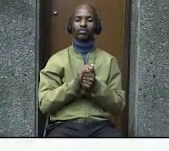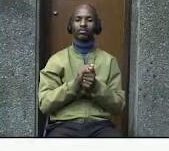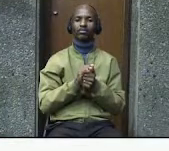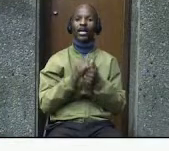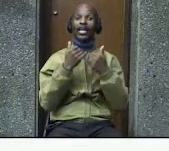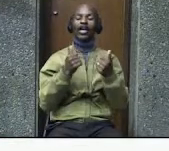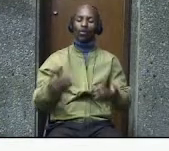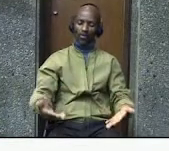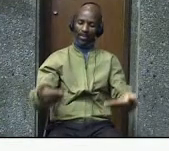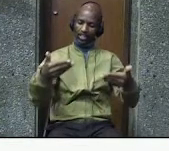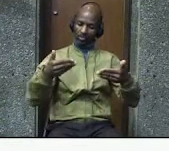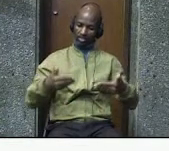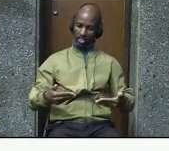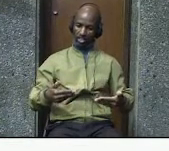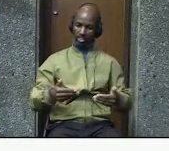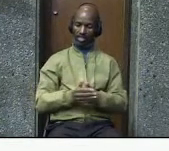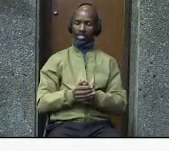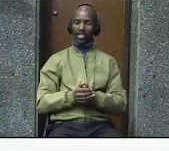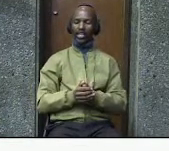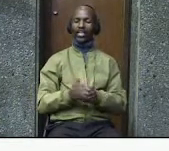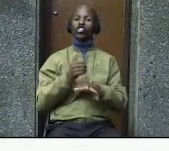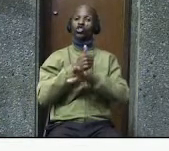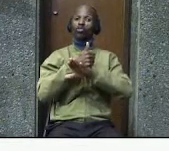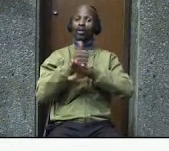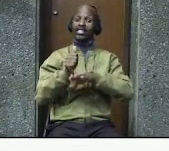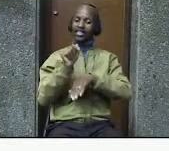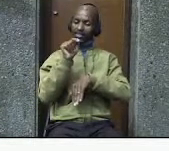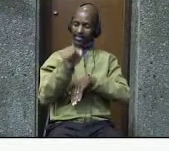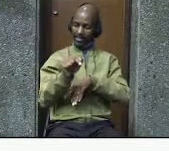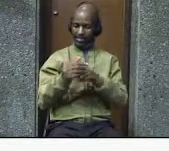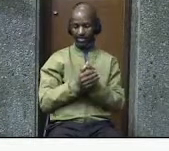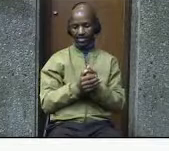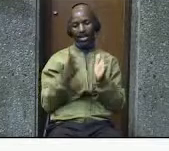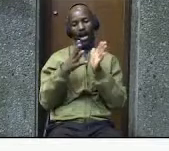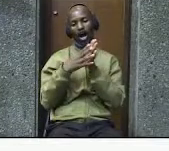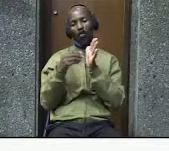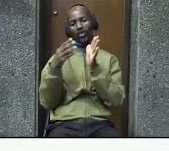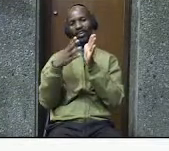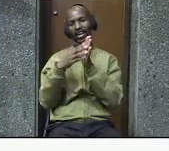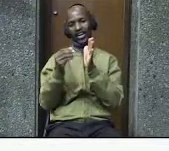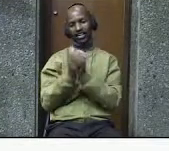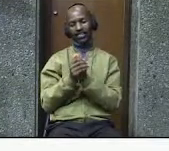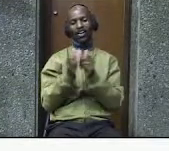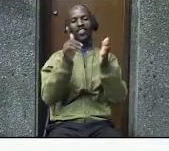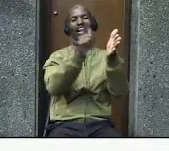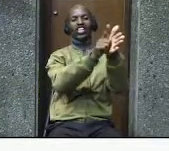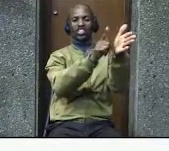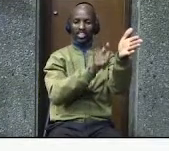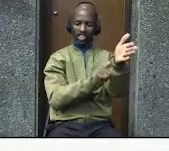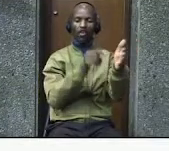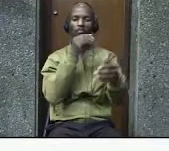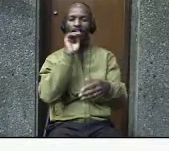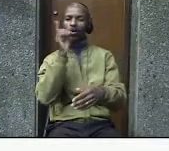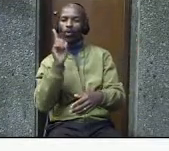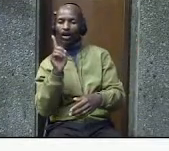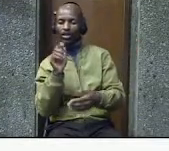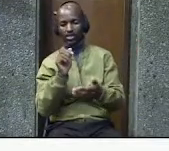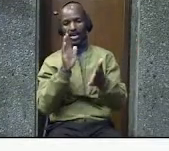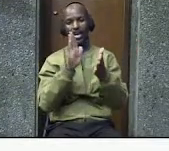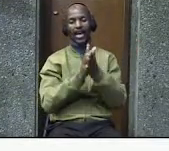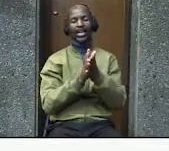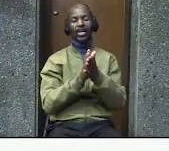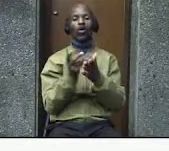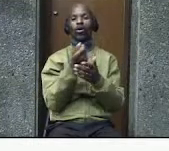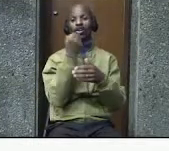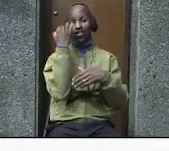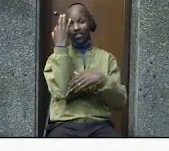So the introductory phase, it just basically outlines what the legislature is, as one